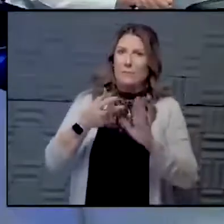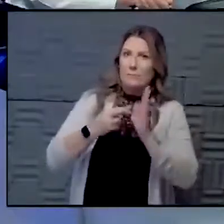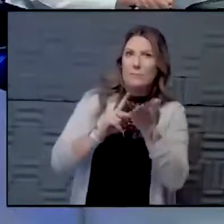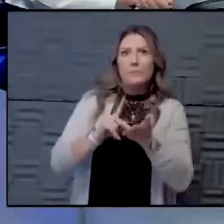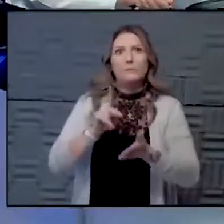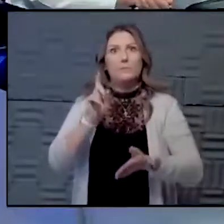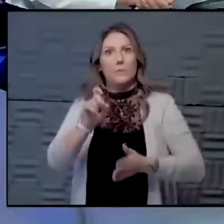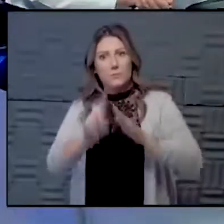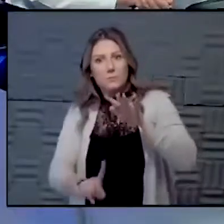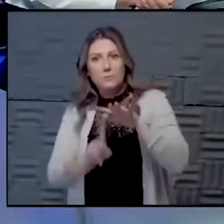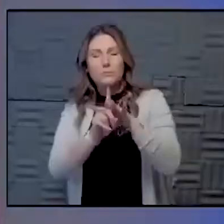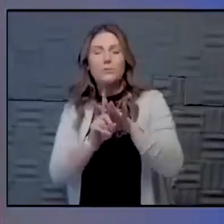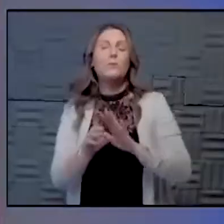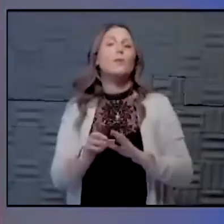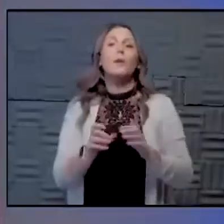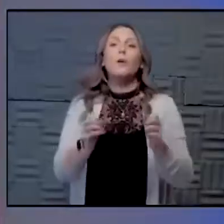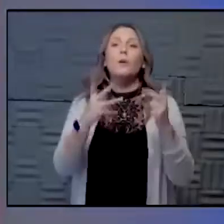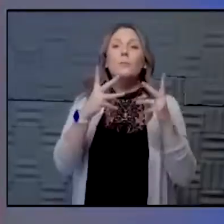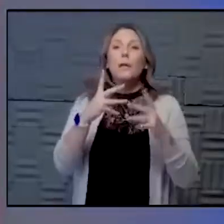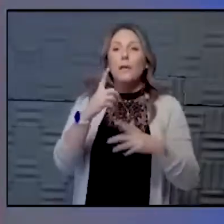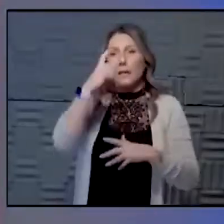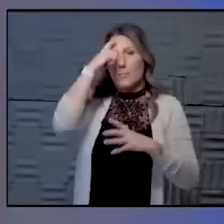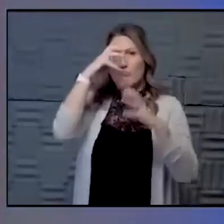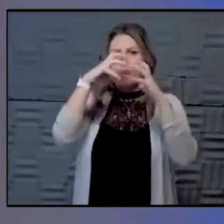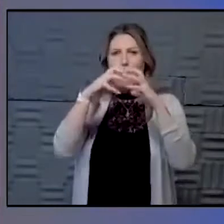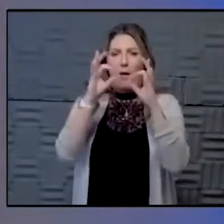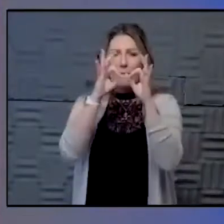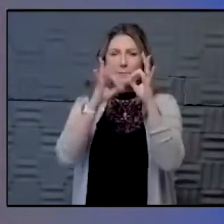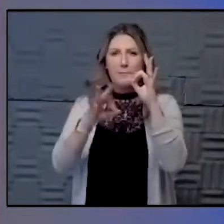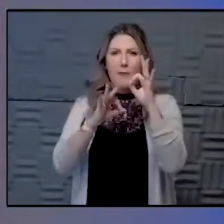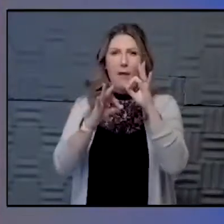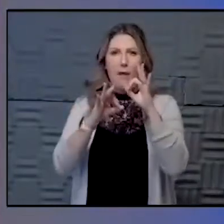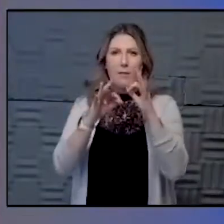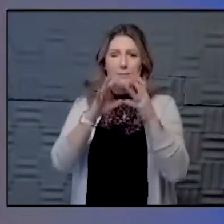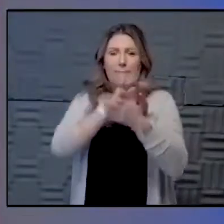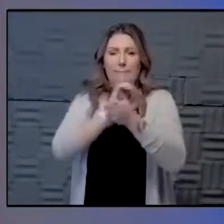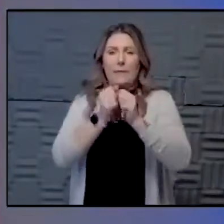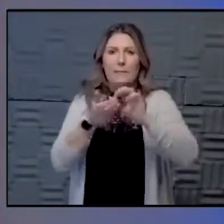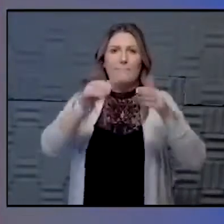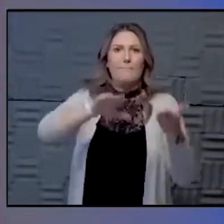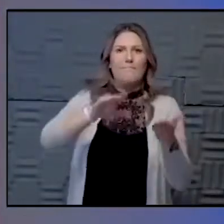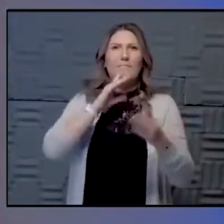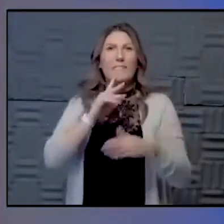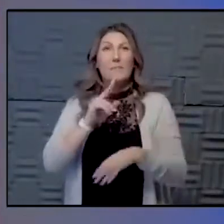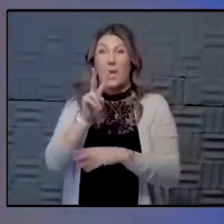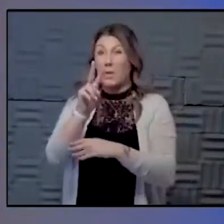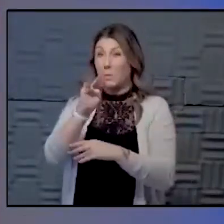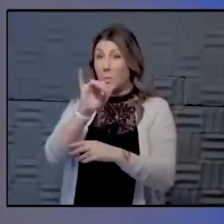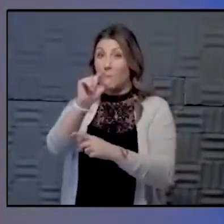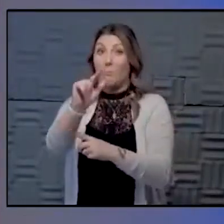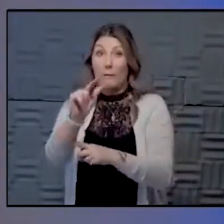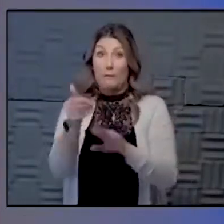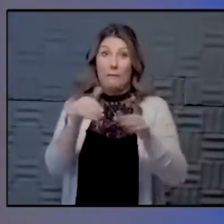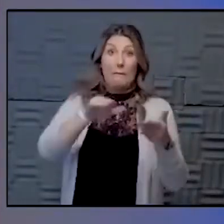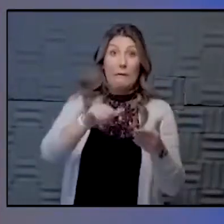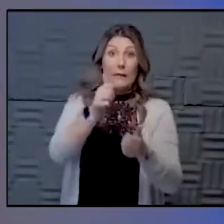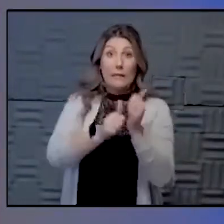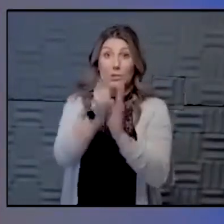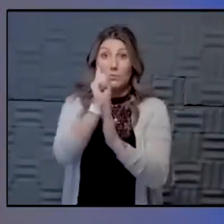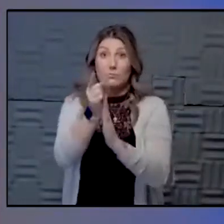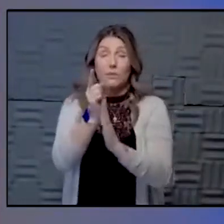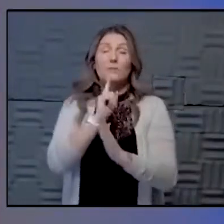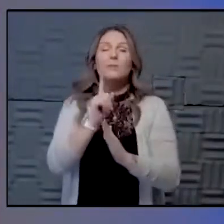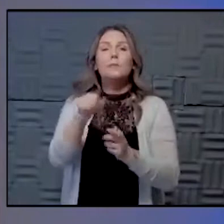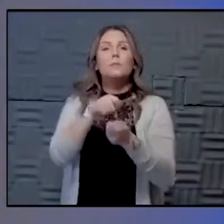that. Millions of brain cells are dying per minute when somebody has a stroke. It's estimated about 2 million brain cells dying per minute. There are certain treatments